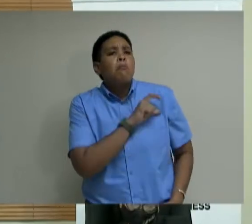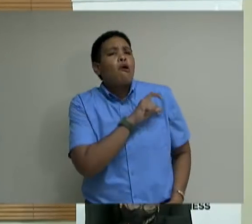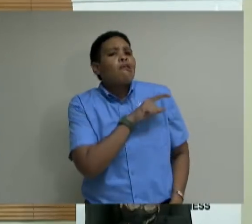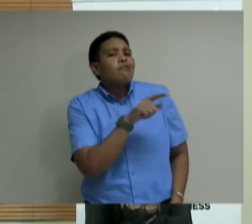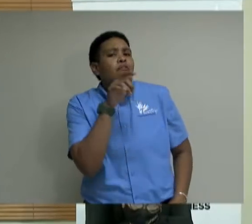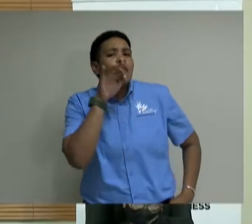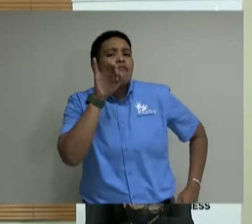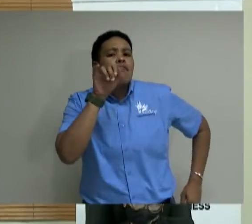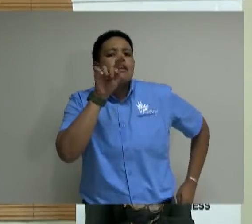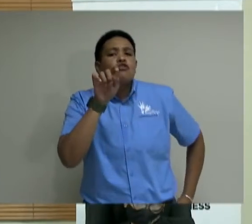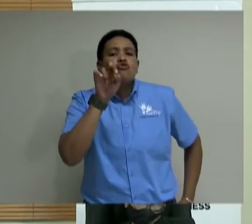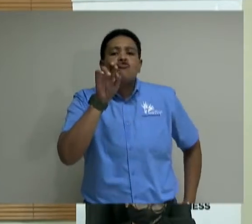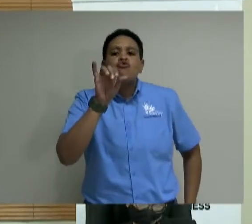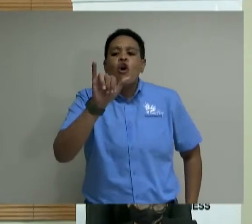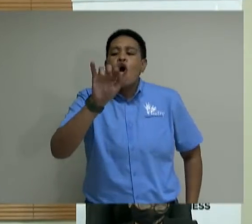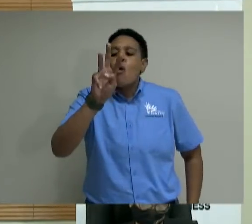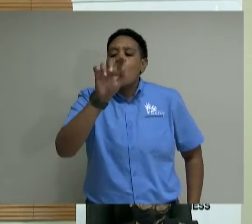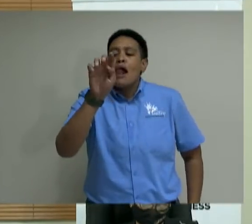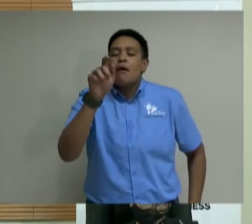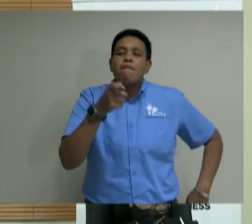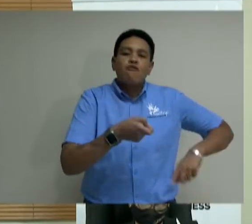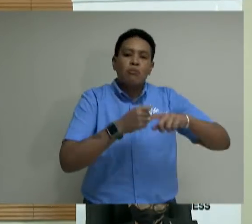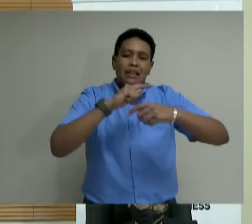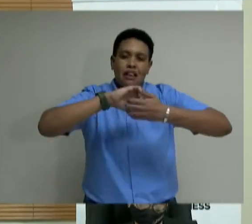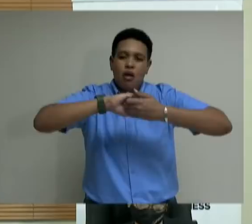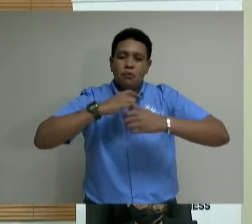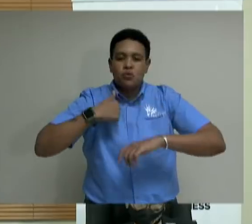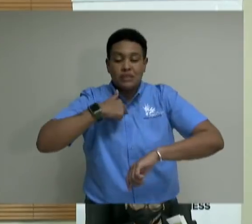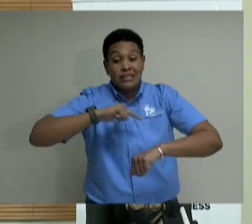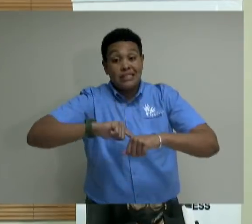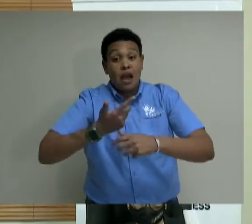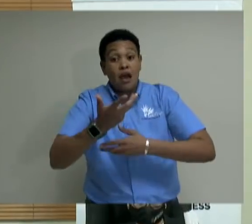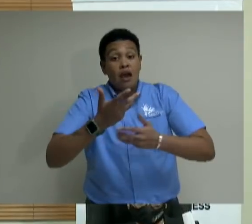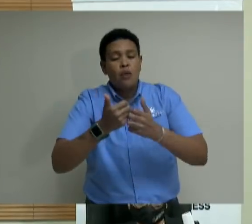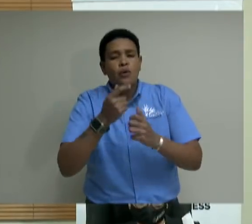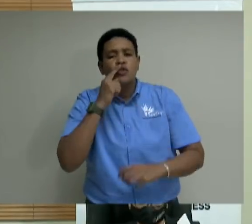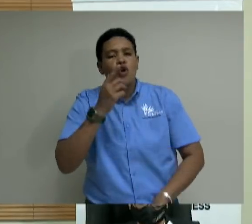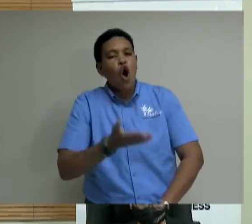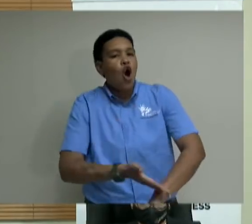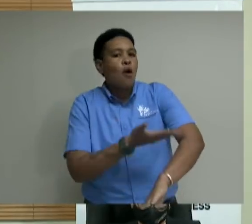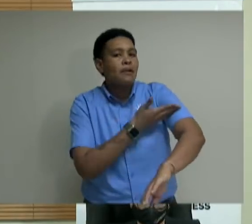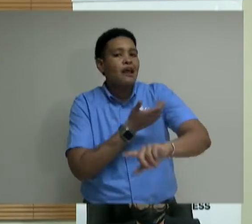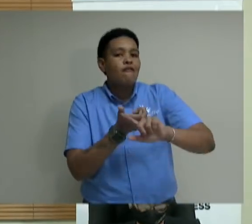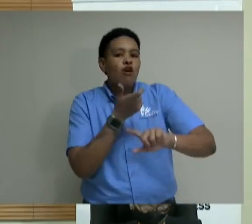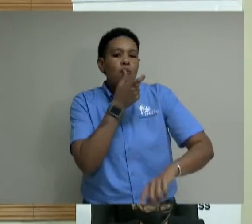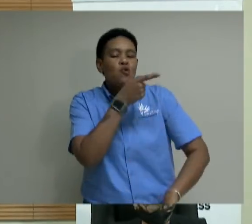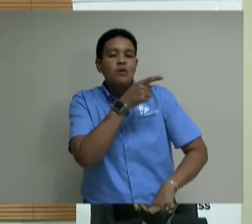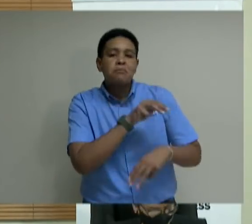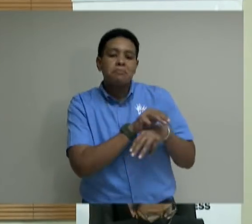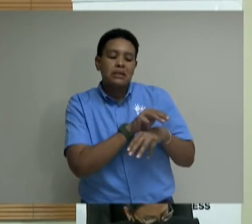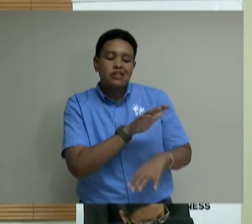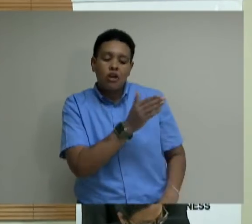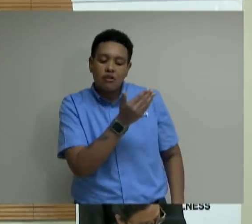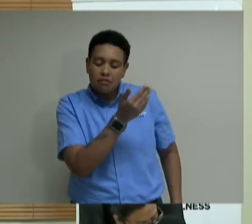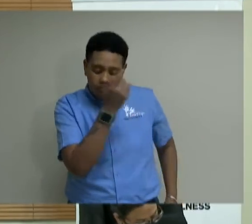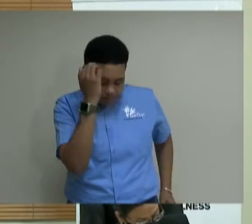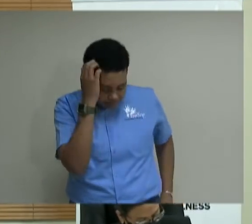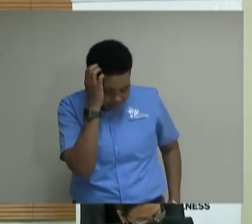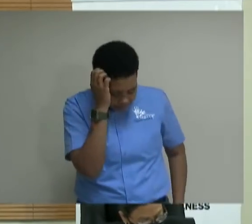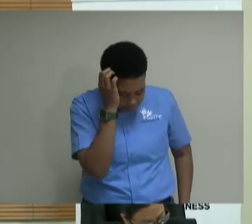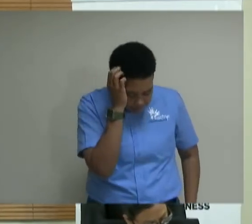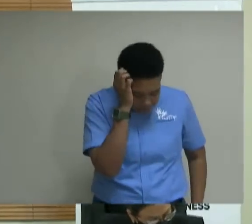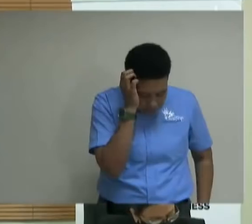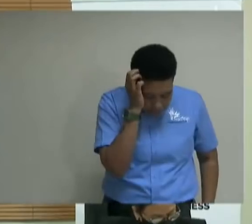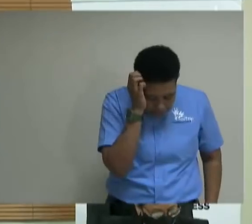Williams from St. Thomas. We begin our conversation with the update from the Minister. Thank you very much, Stephen.